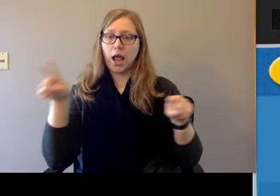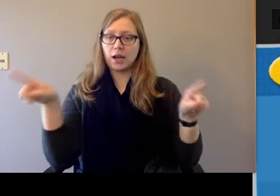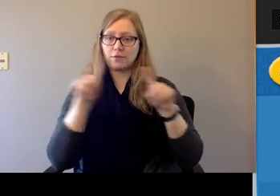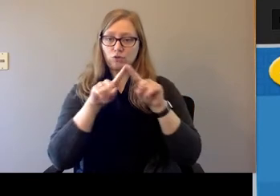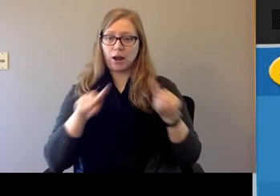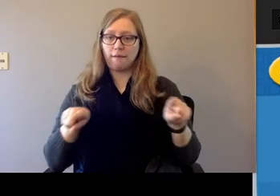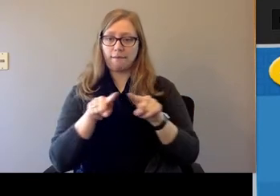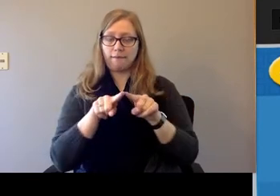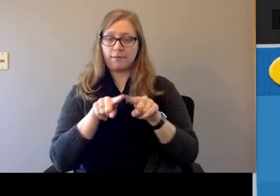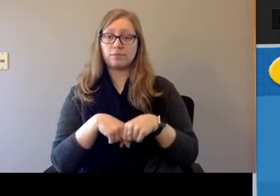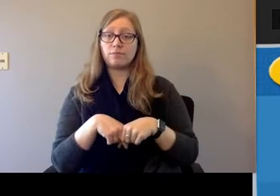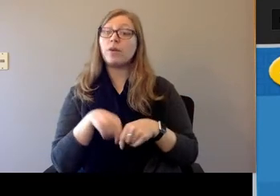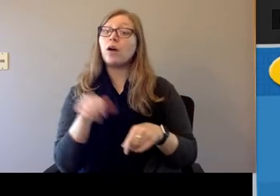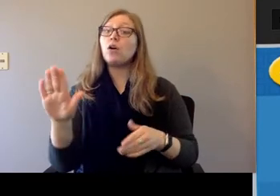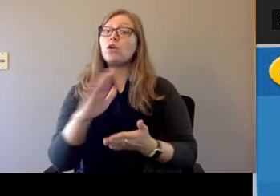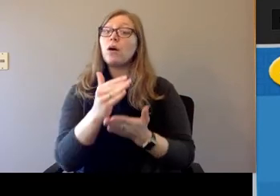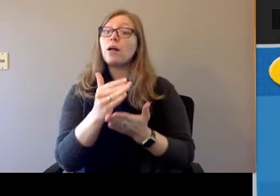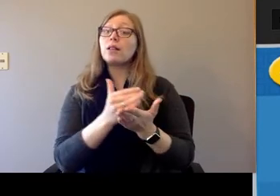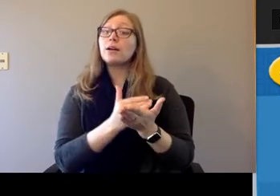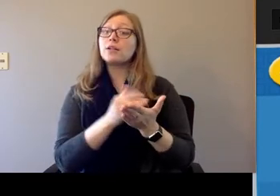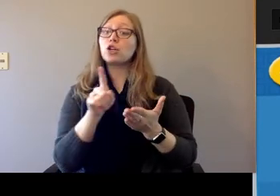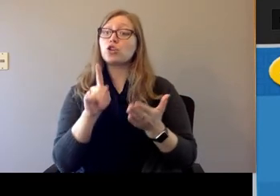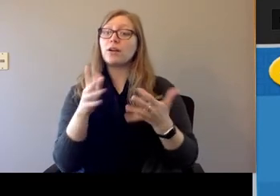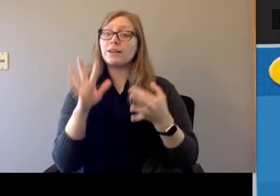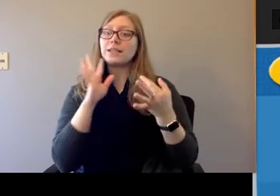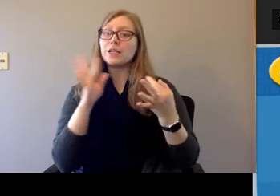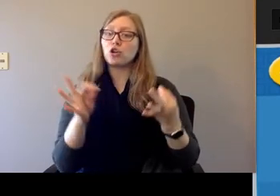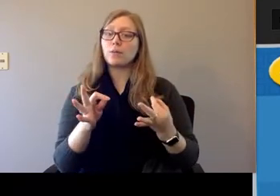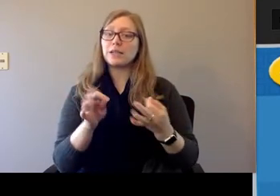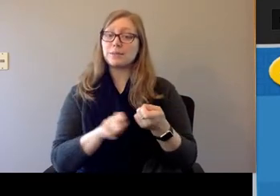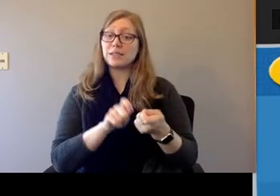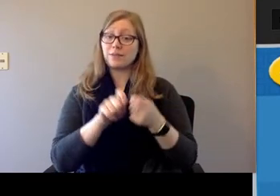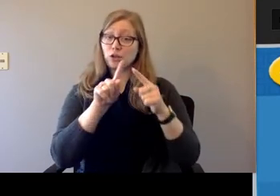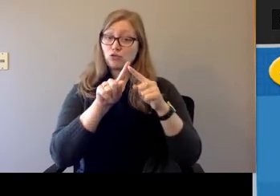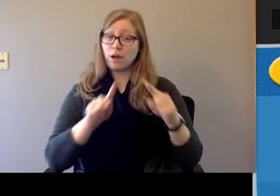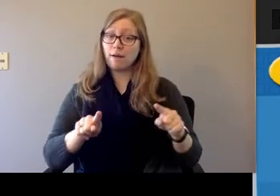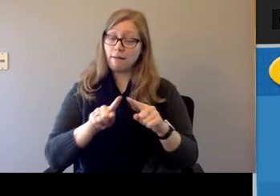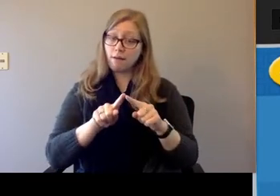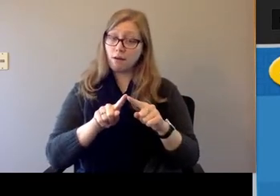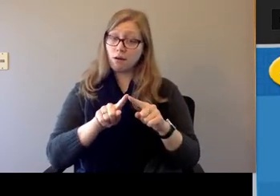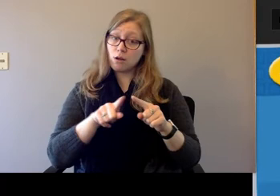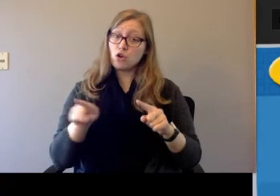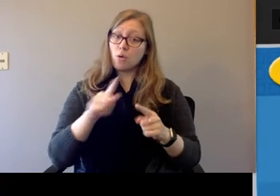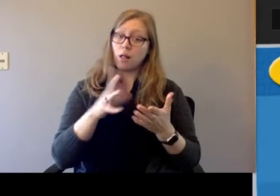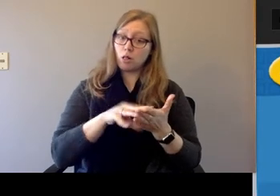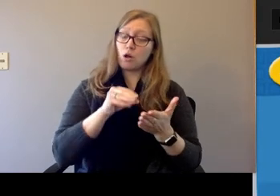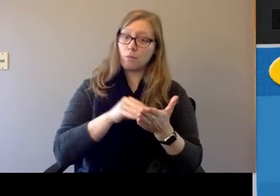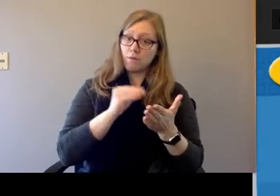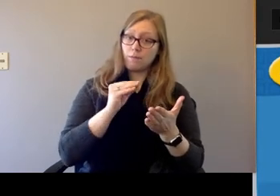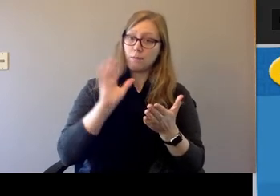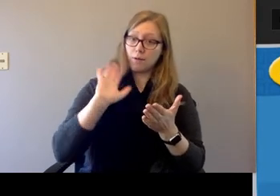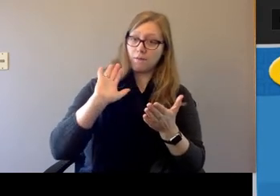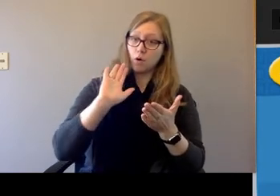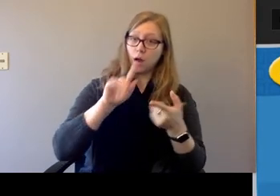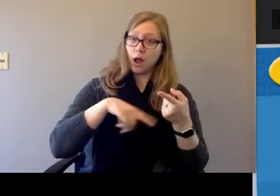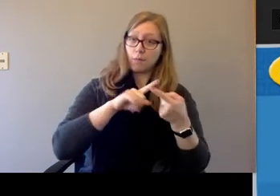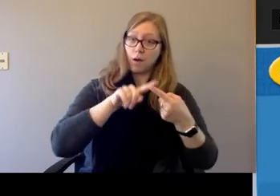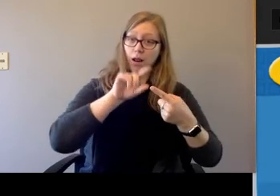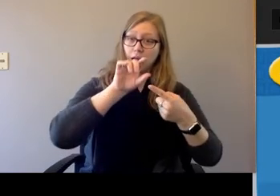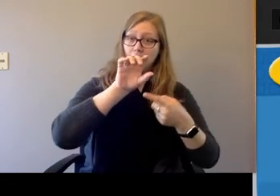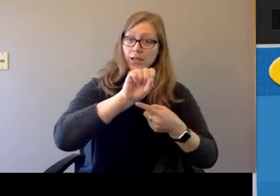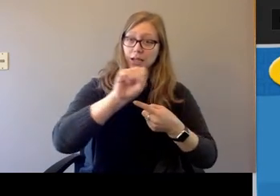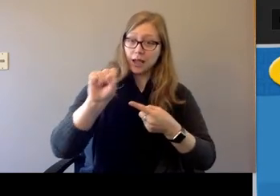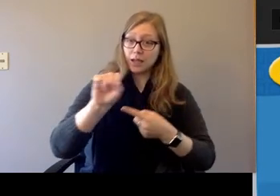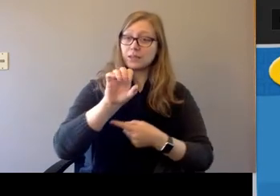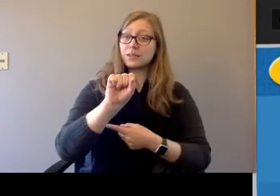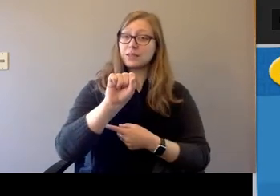have determined one specific triangle, in addition to what you had learned before, that side, side, side